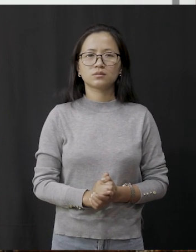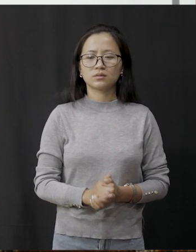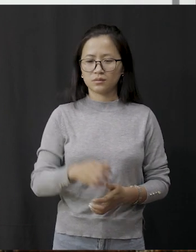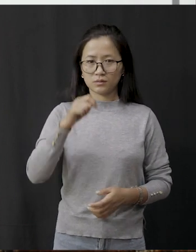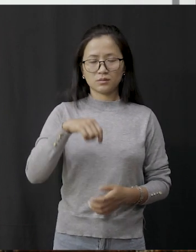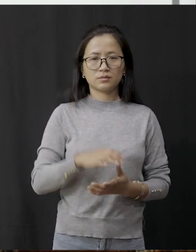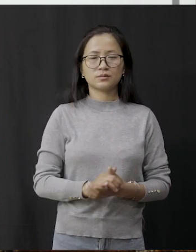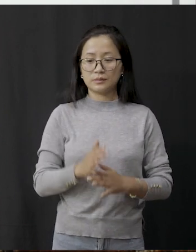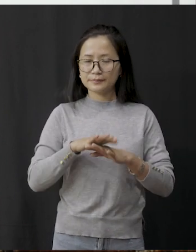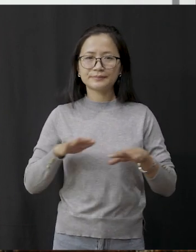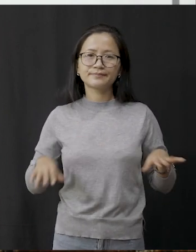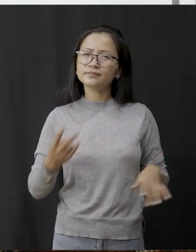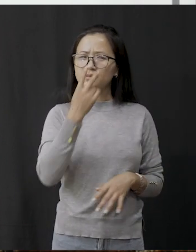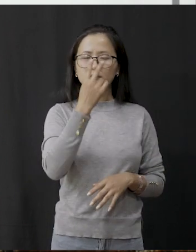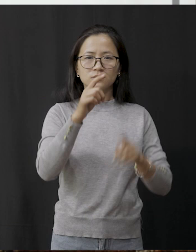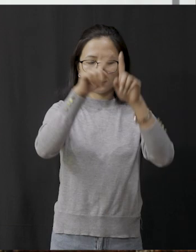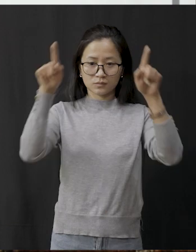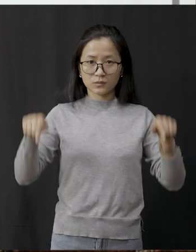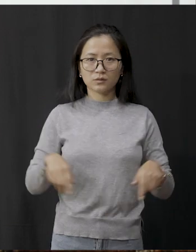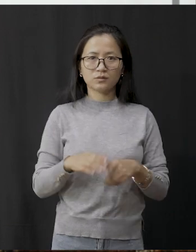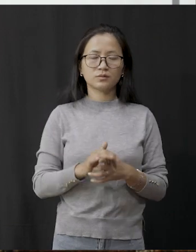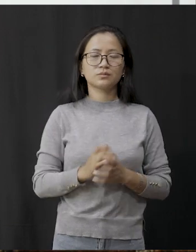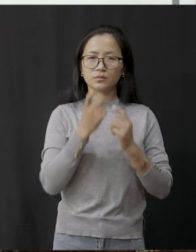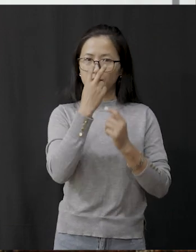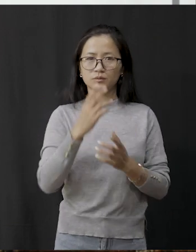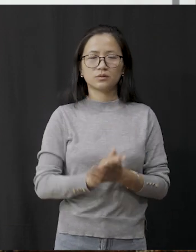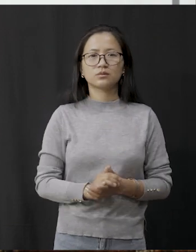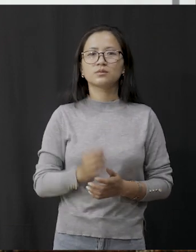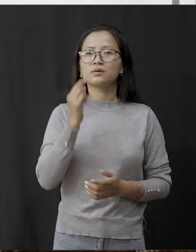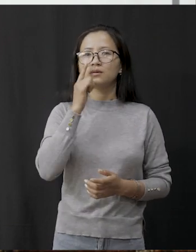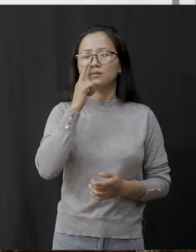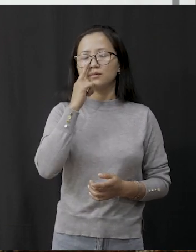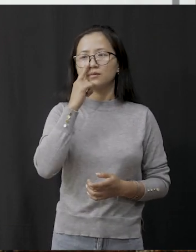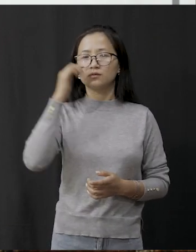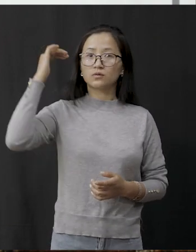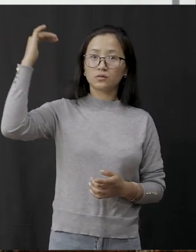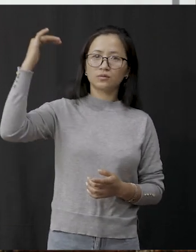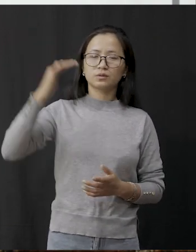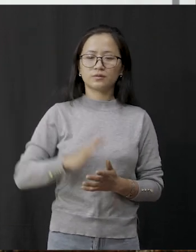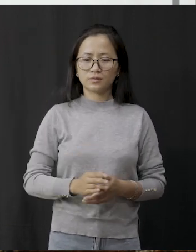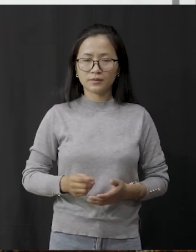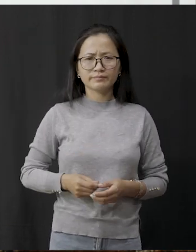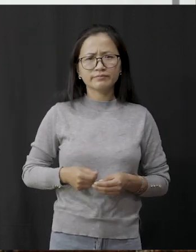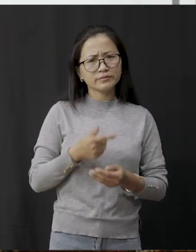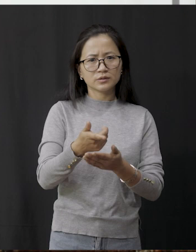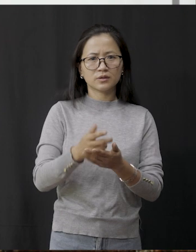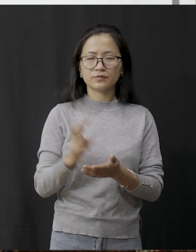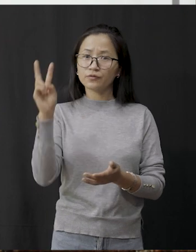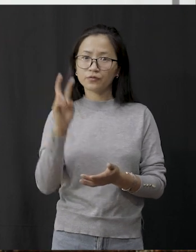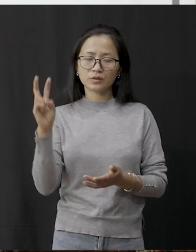Now, students, we can see a group of women. They are selling vegetables,